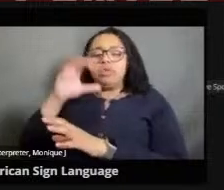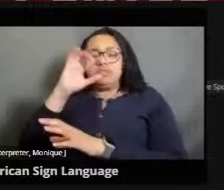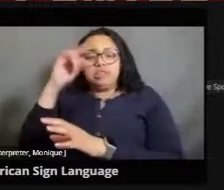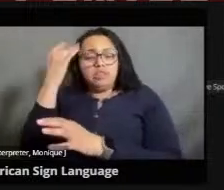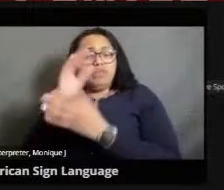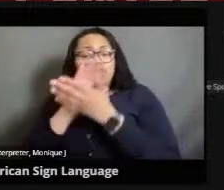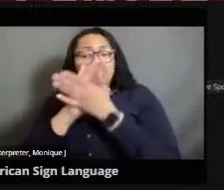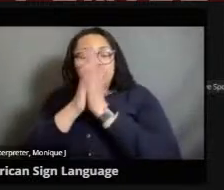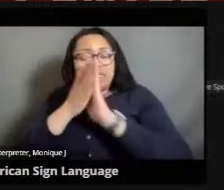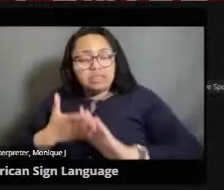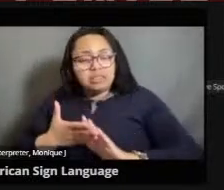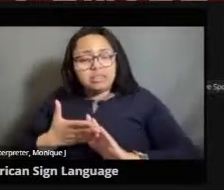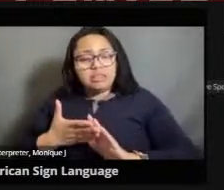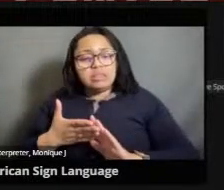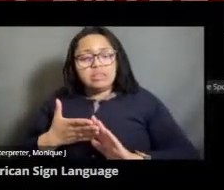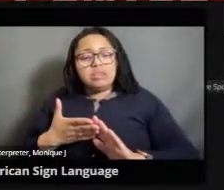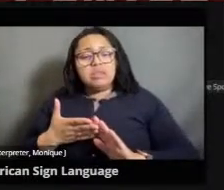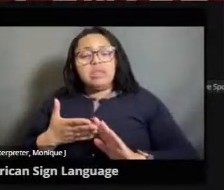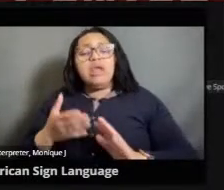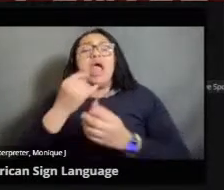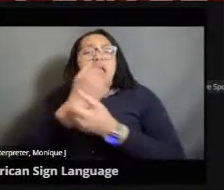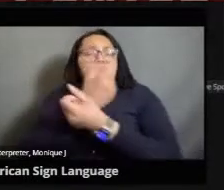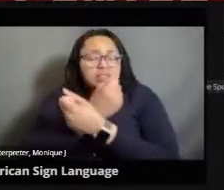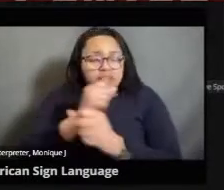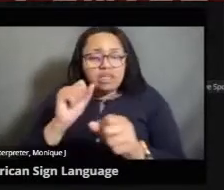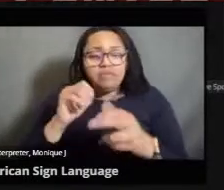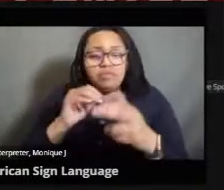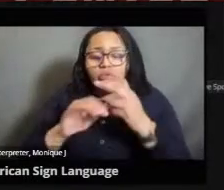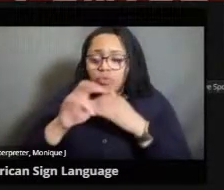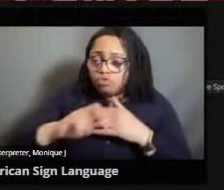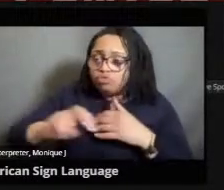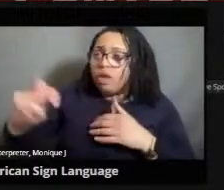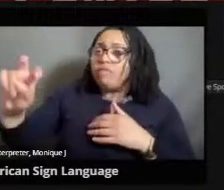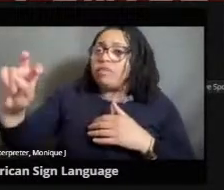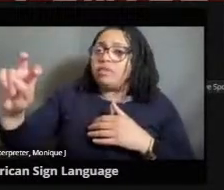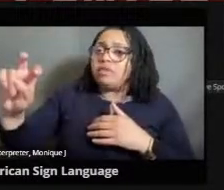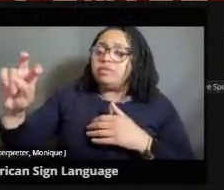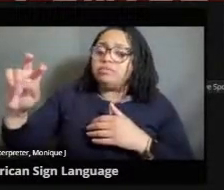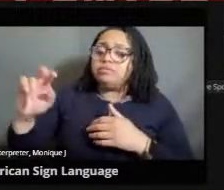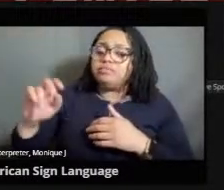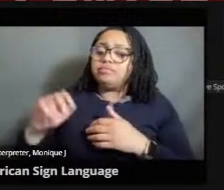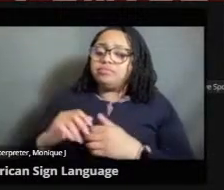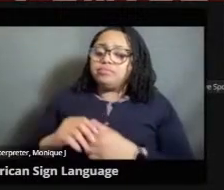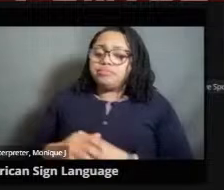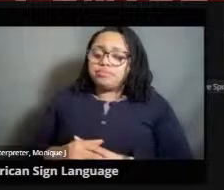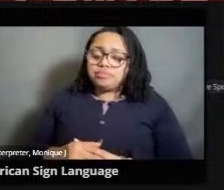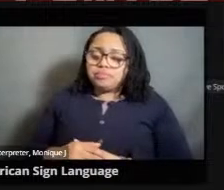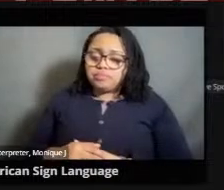anniversary, and for safety during traveling and creating a healing ritual to mark